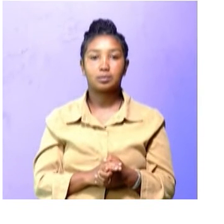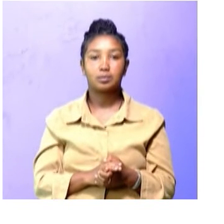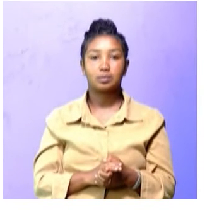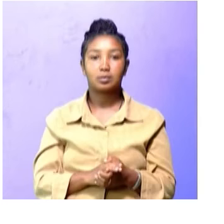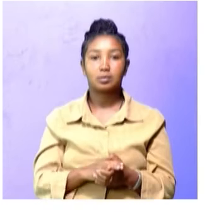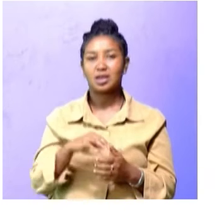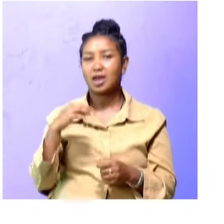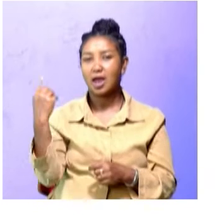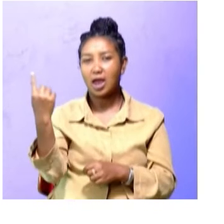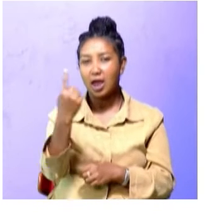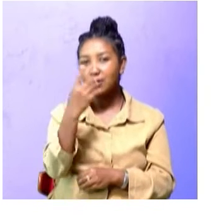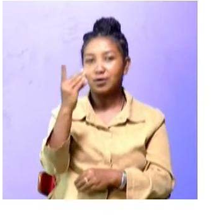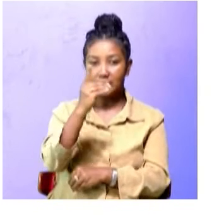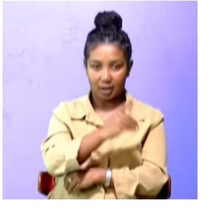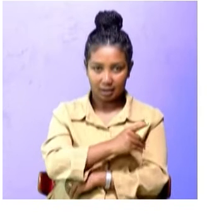every day